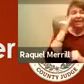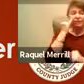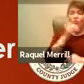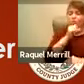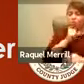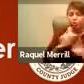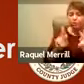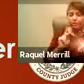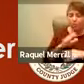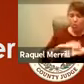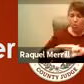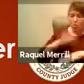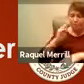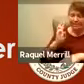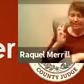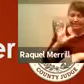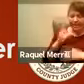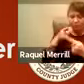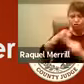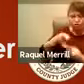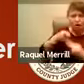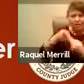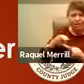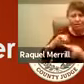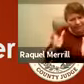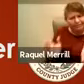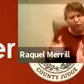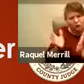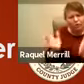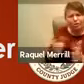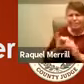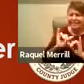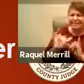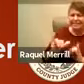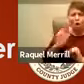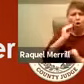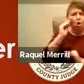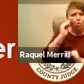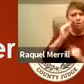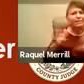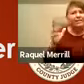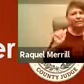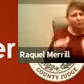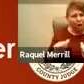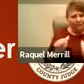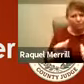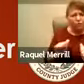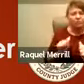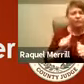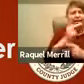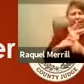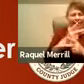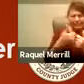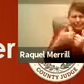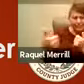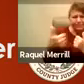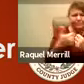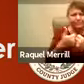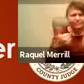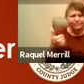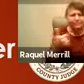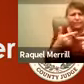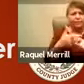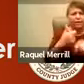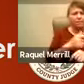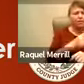the age of 65 are strongly encouraged, you know, to stay at home as much as possible. Maintain that physical distance from one